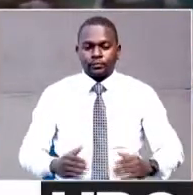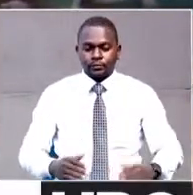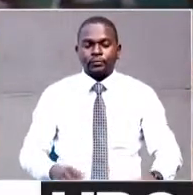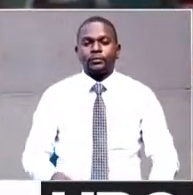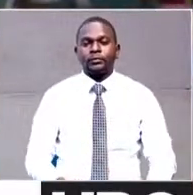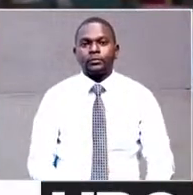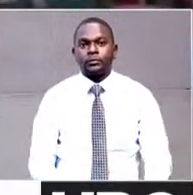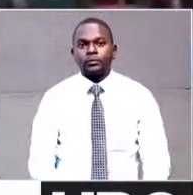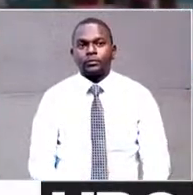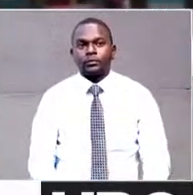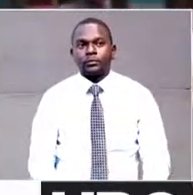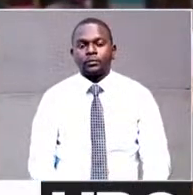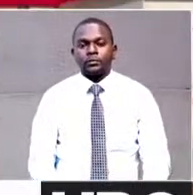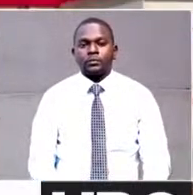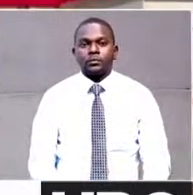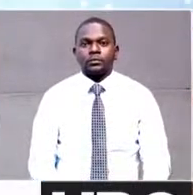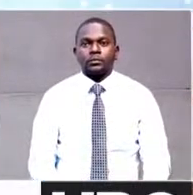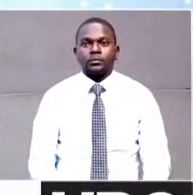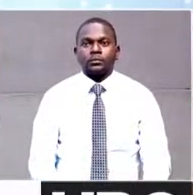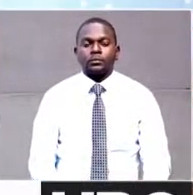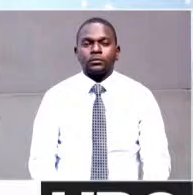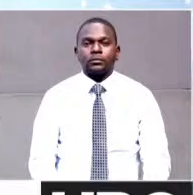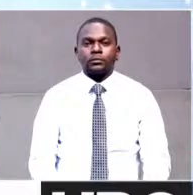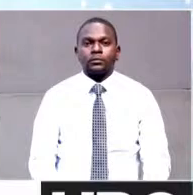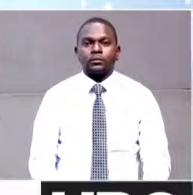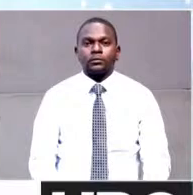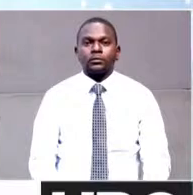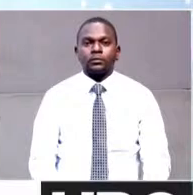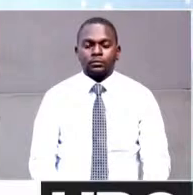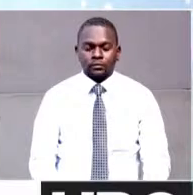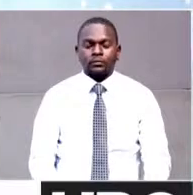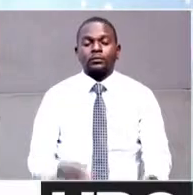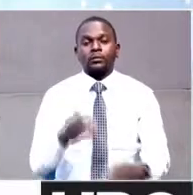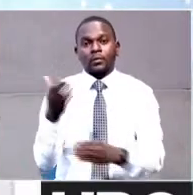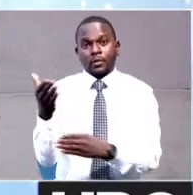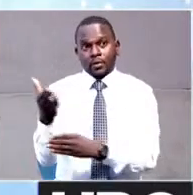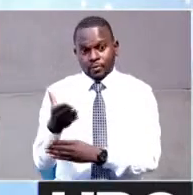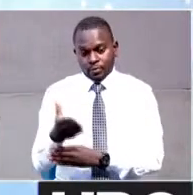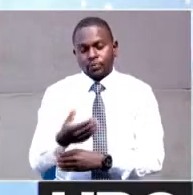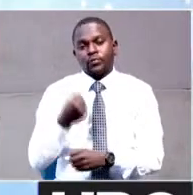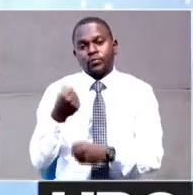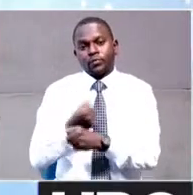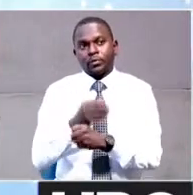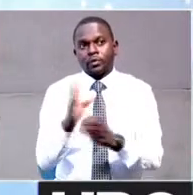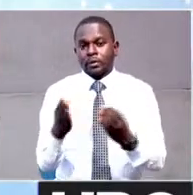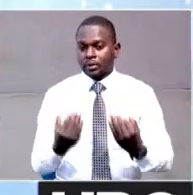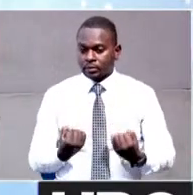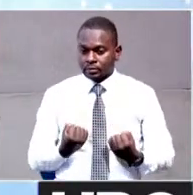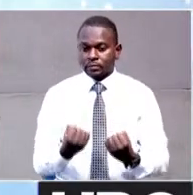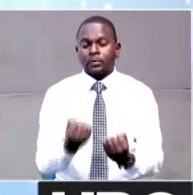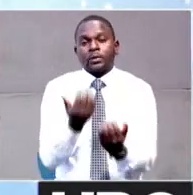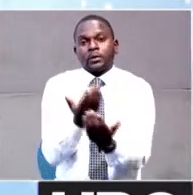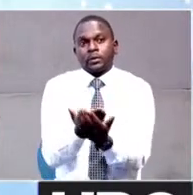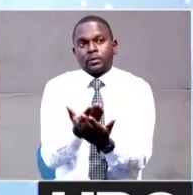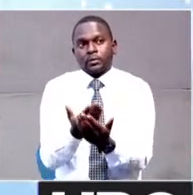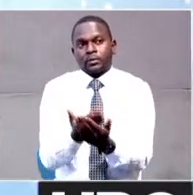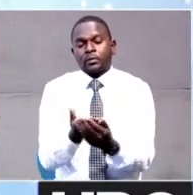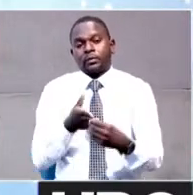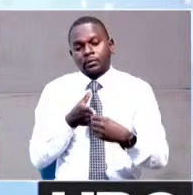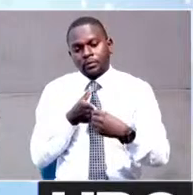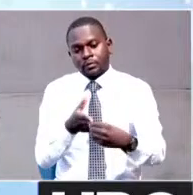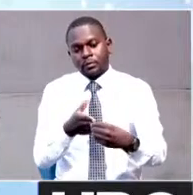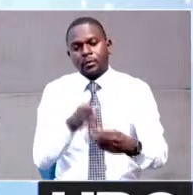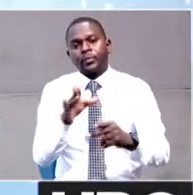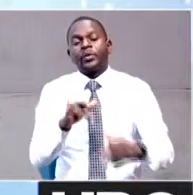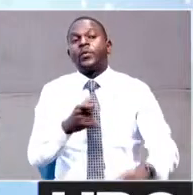Miriam Womjisha, UBC News. The Ministry of Works and Transport has urged to the leaders and